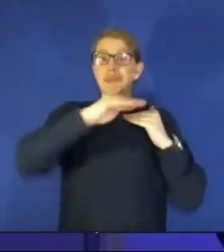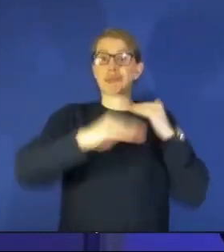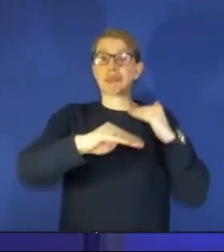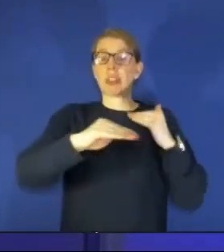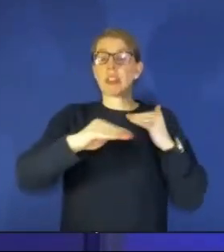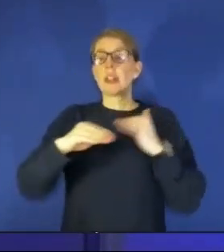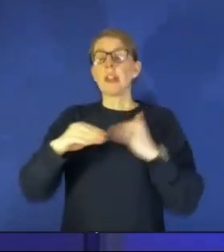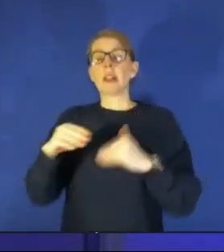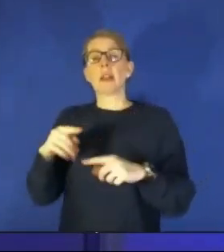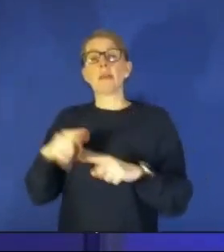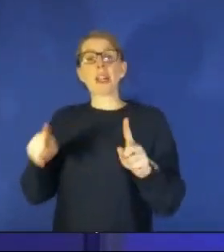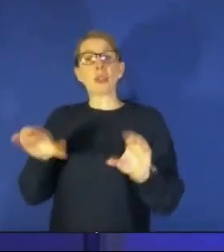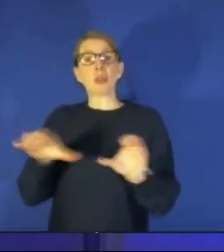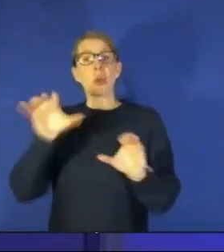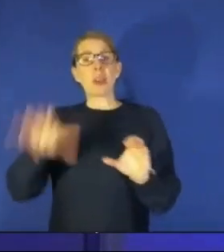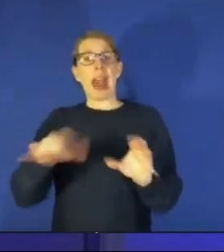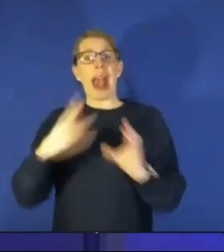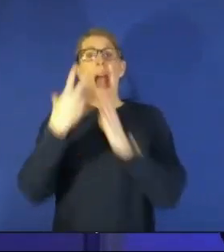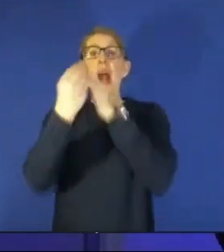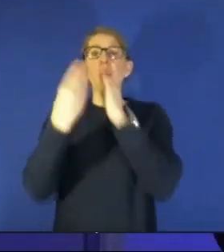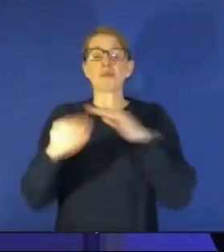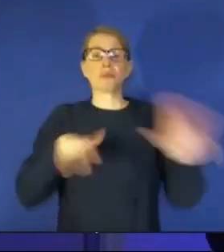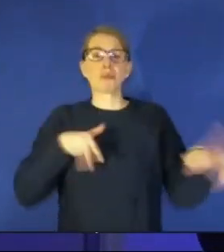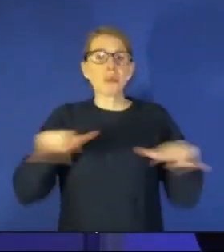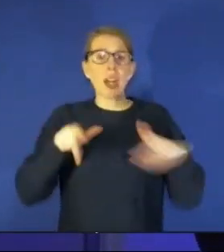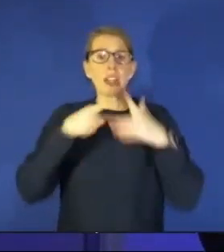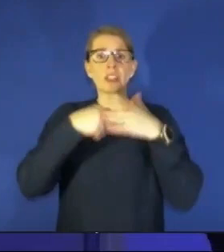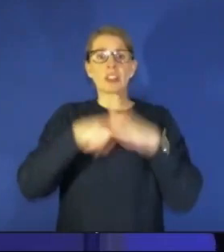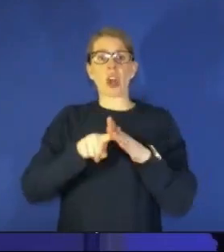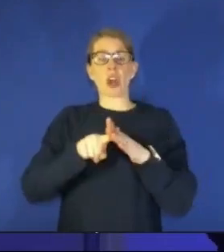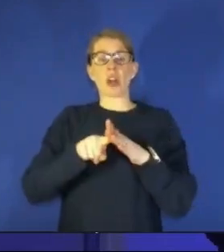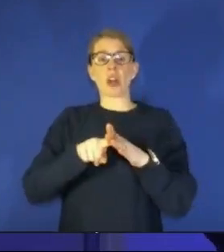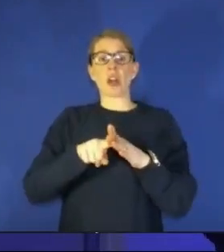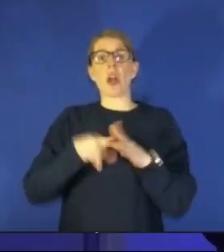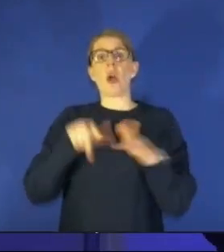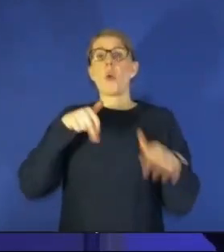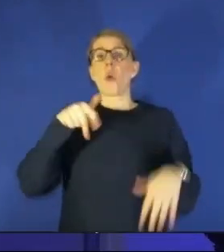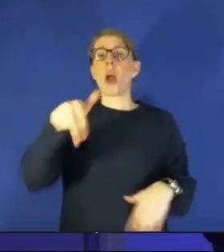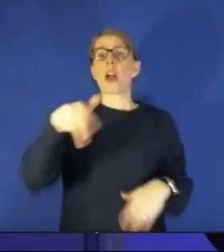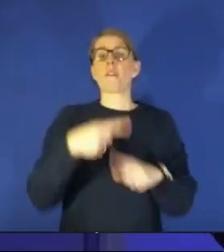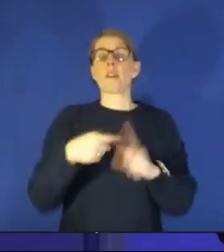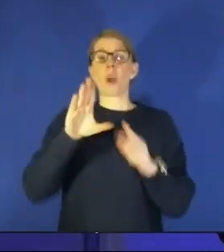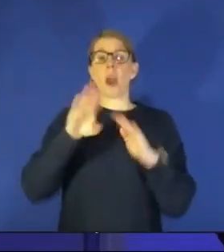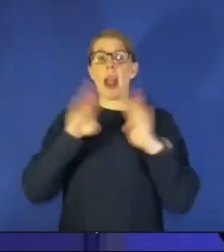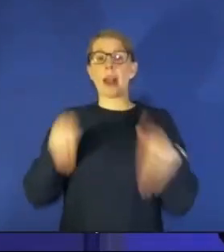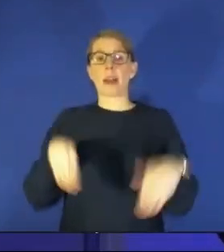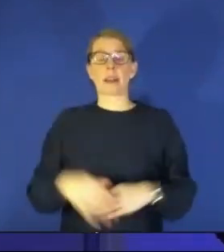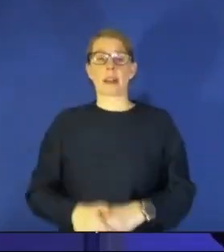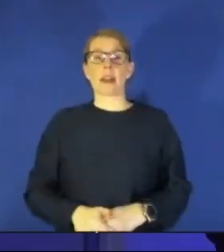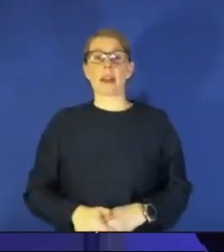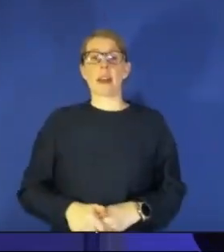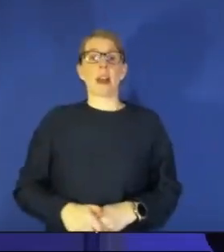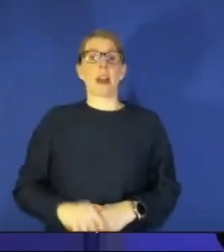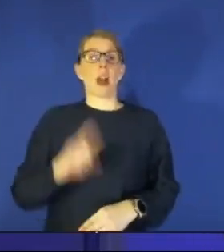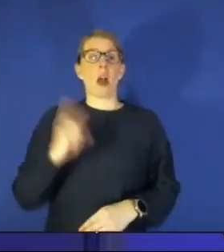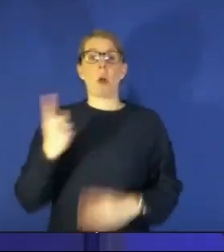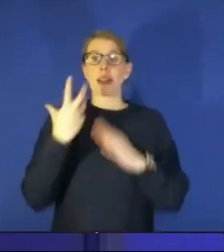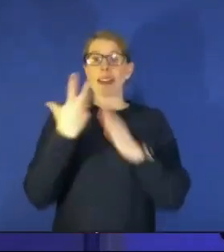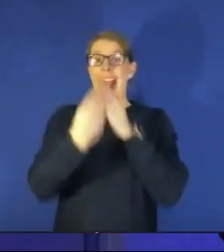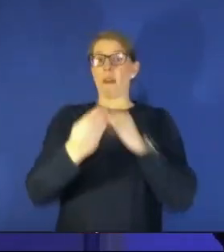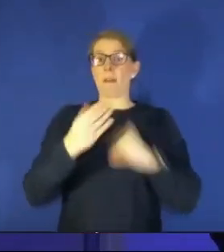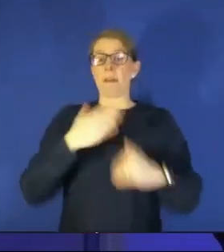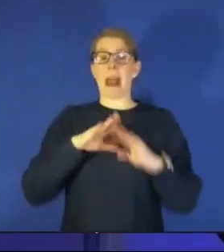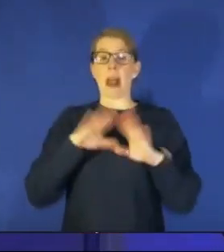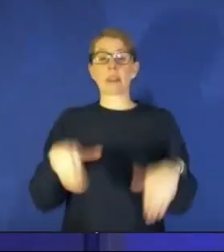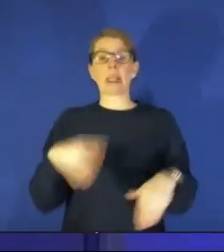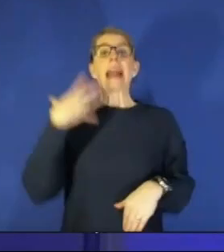able to just get out there and start and walk away from your house. I always work out, like it's always out of my house. Go away from the house